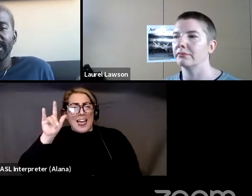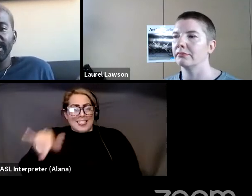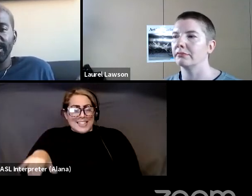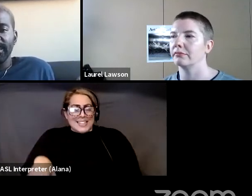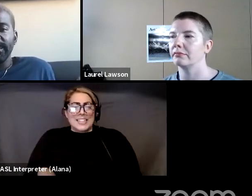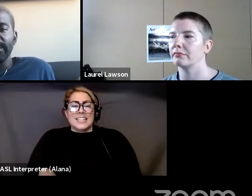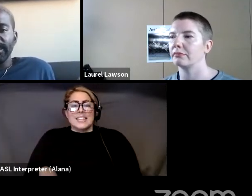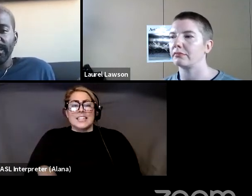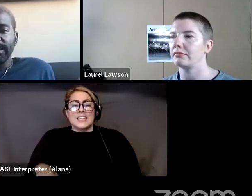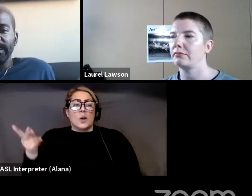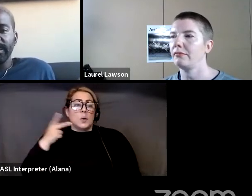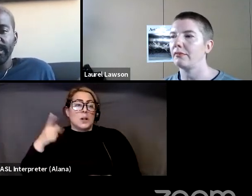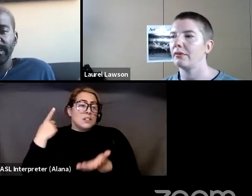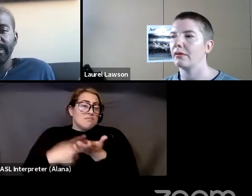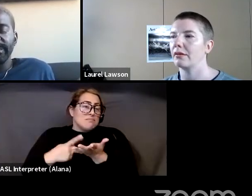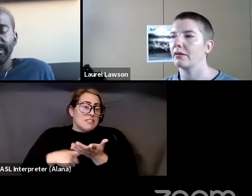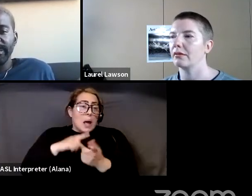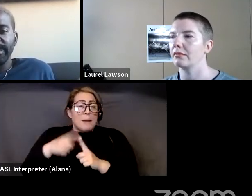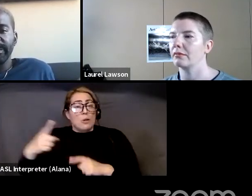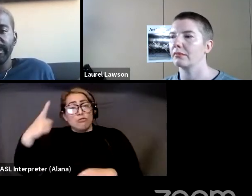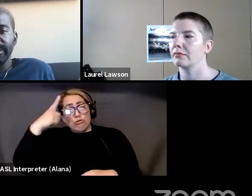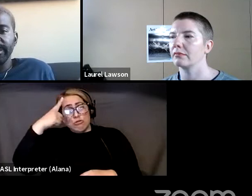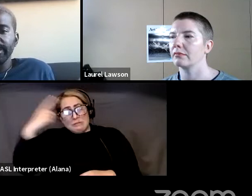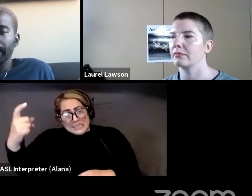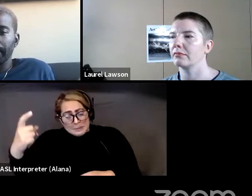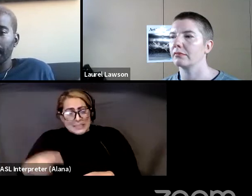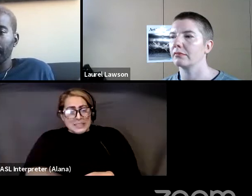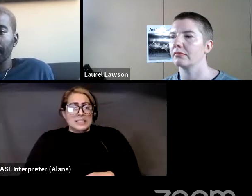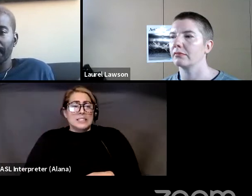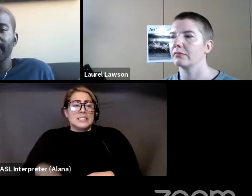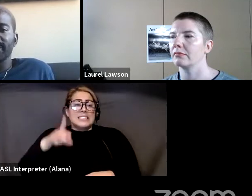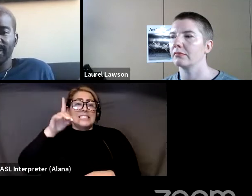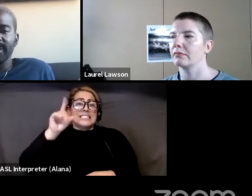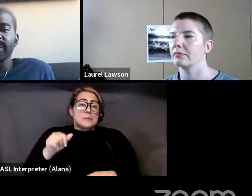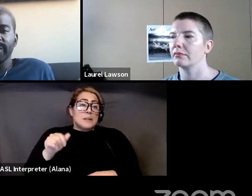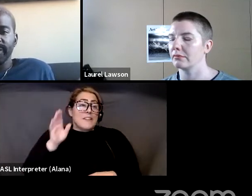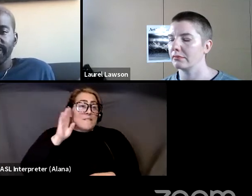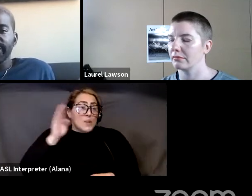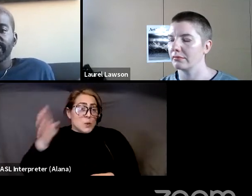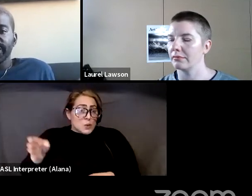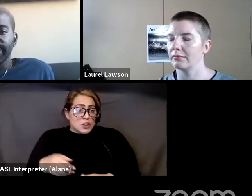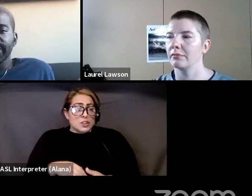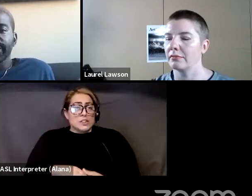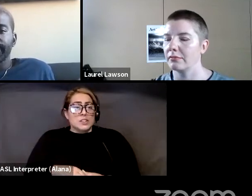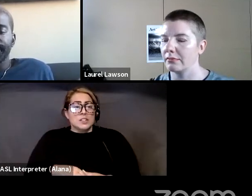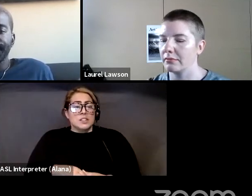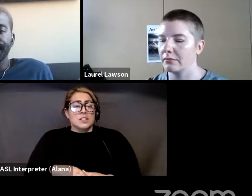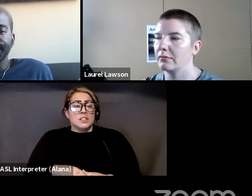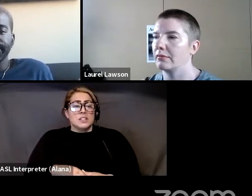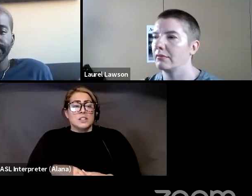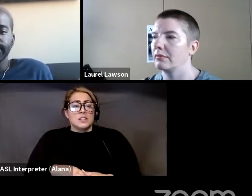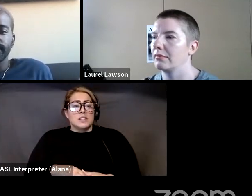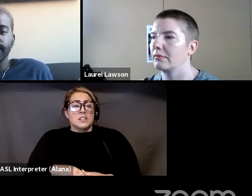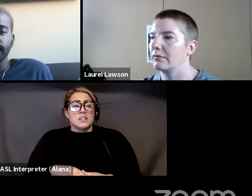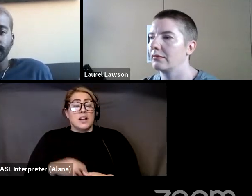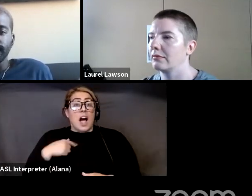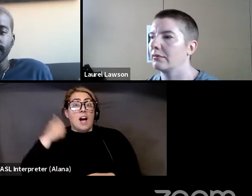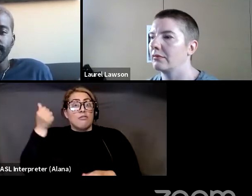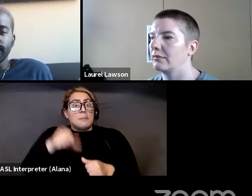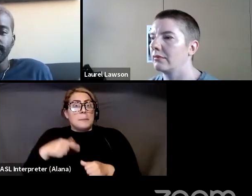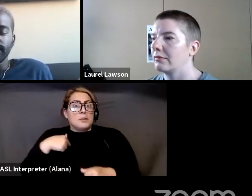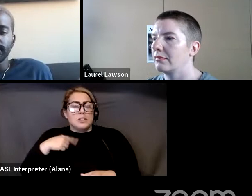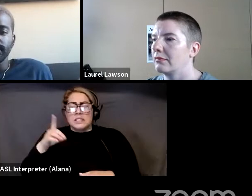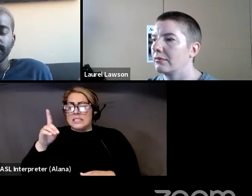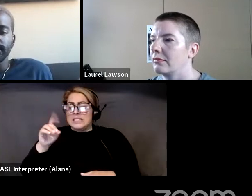about dreaming disability futures. And I remember Dominic was